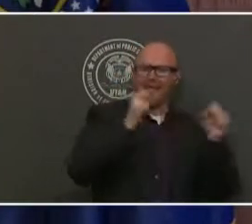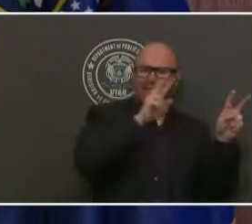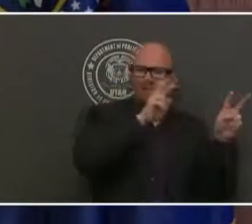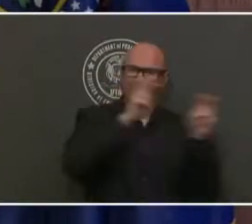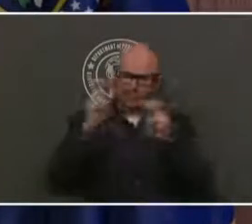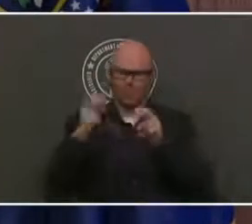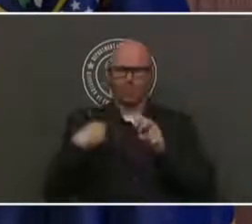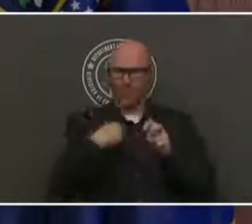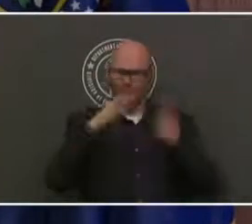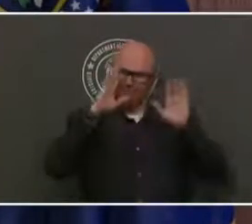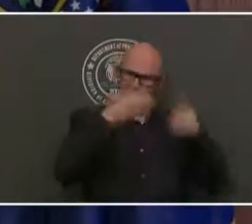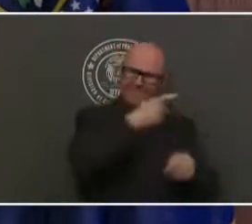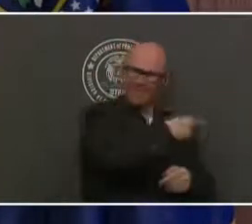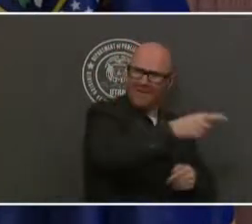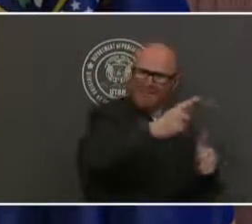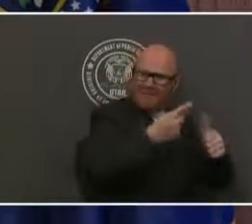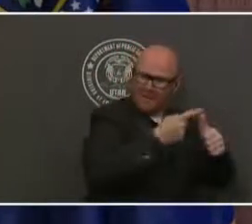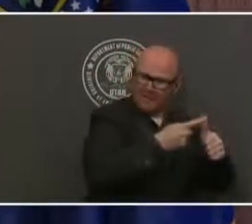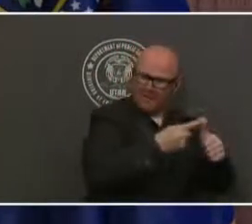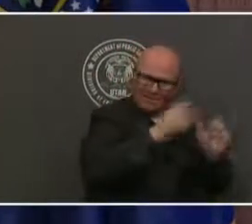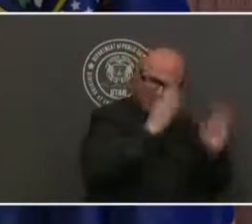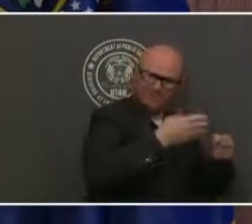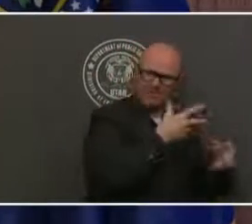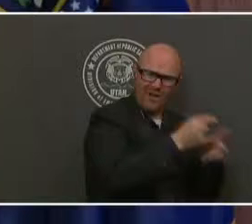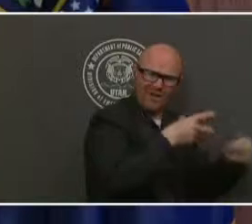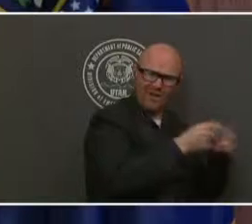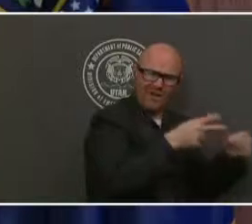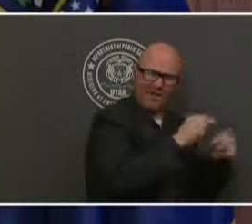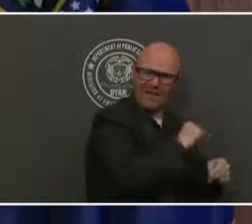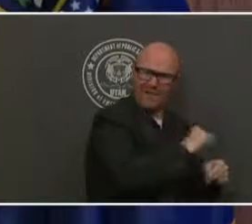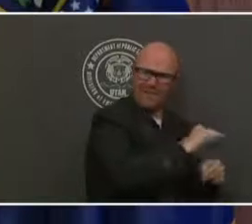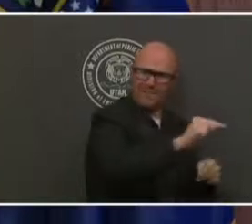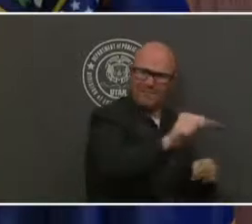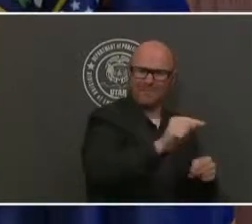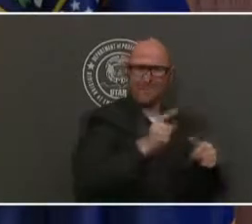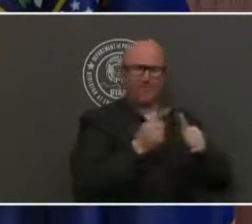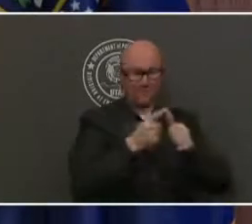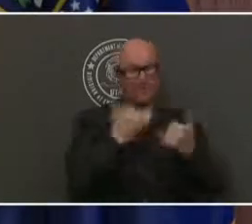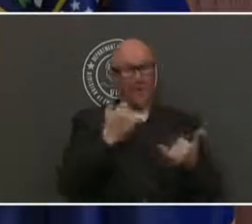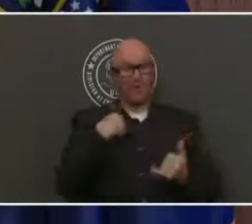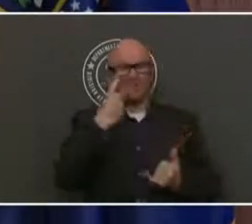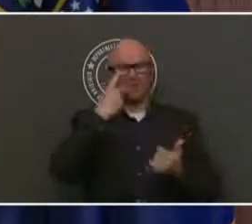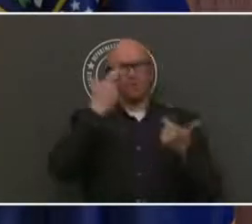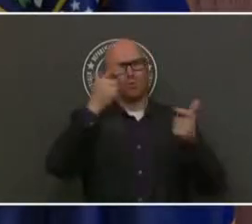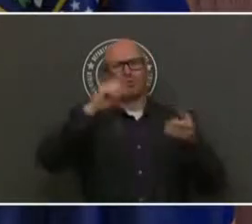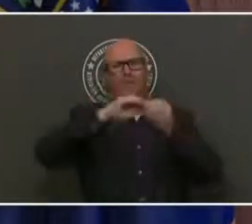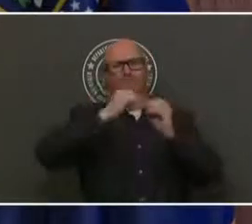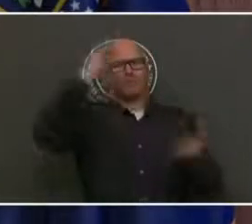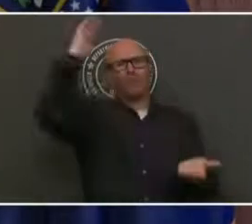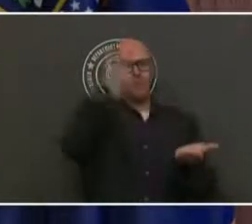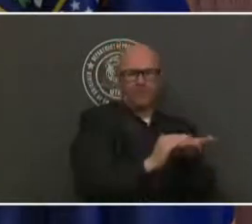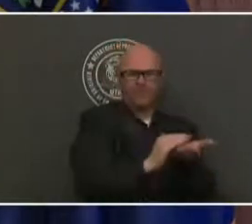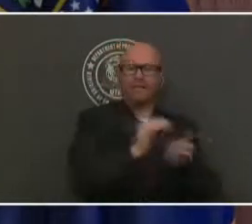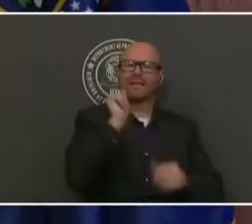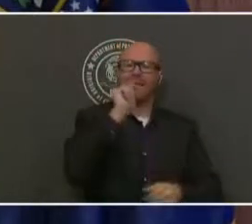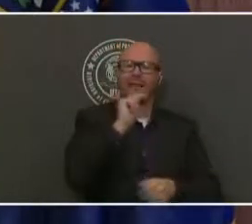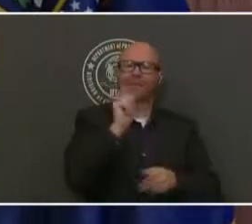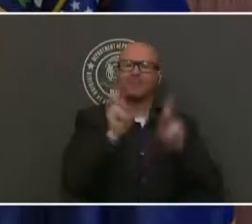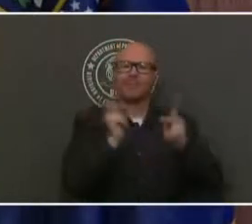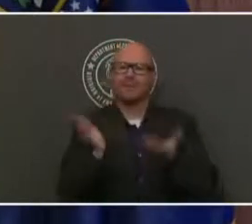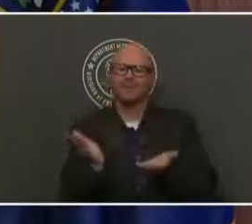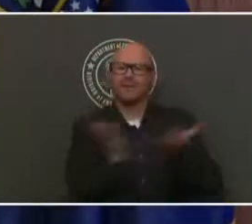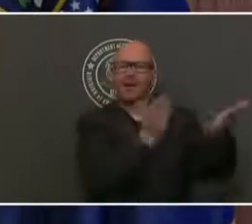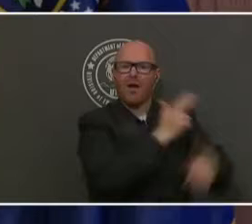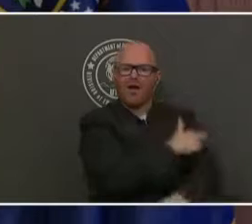have cases, they flattened out a little bit. We've seen some reductions the last couple days versus last week. Yesterday was a very good day for us. Today was another good